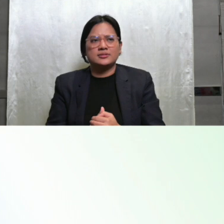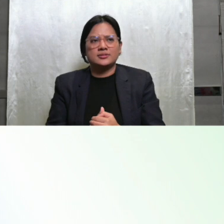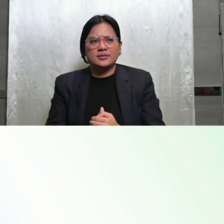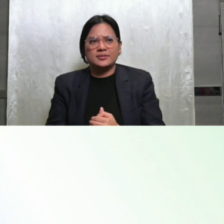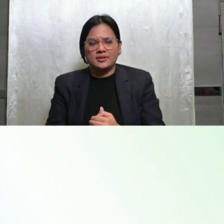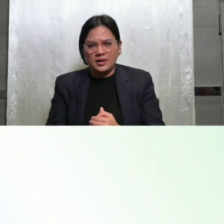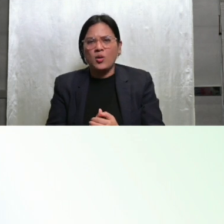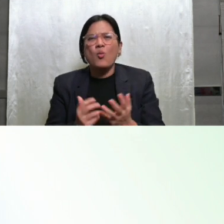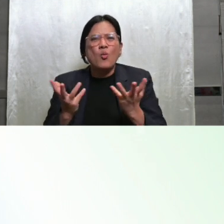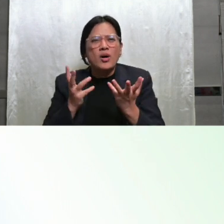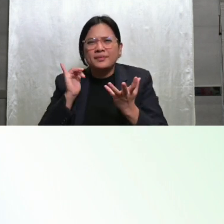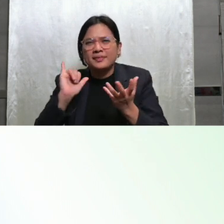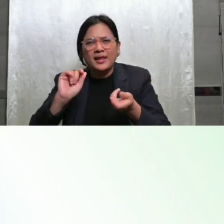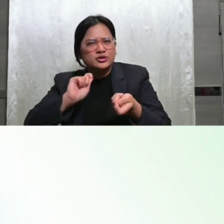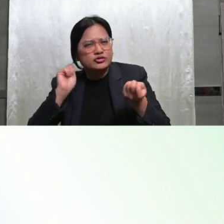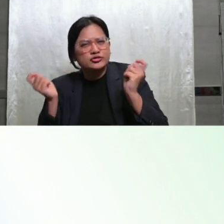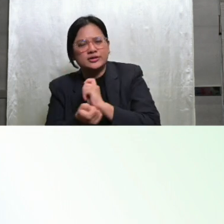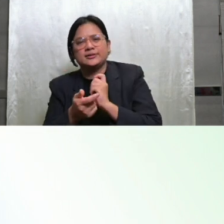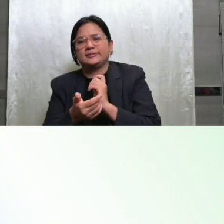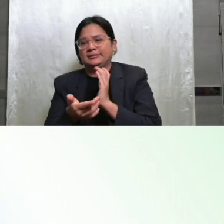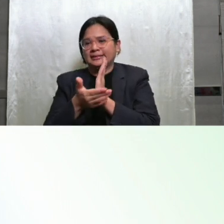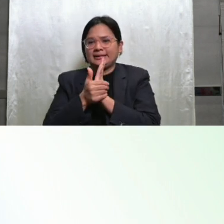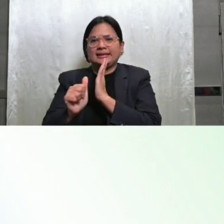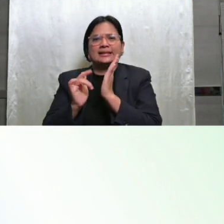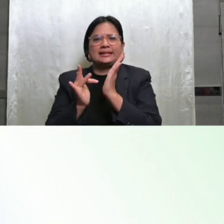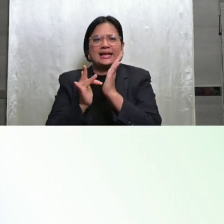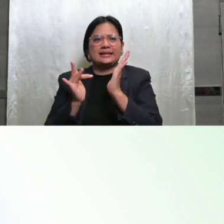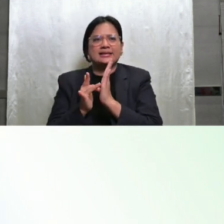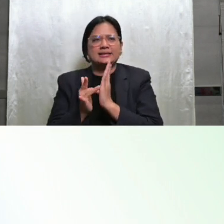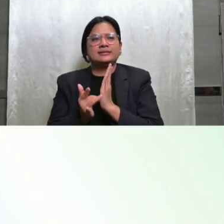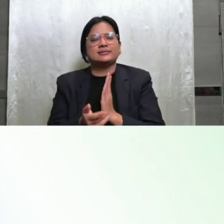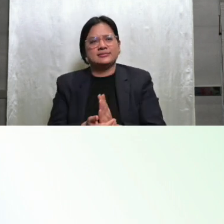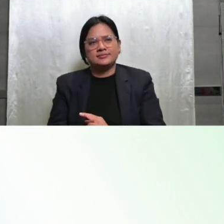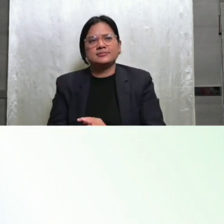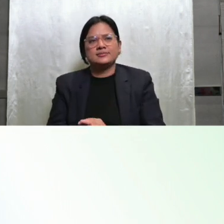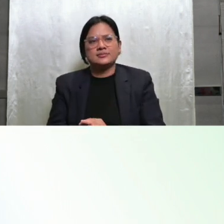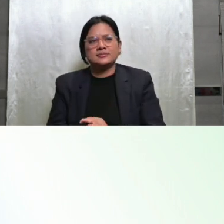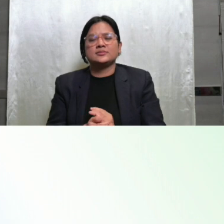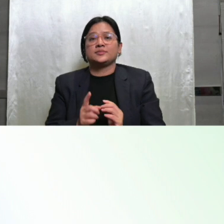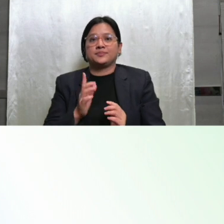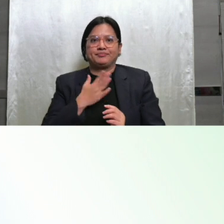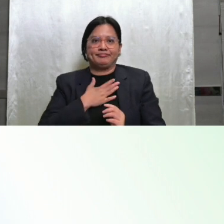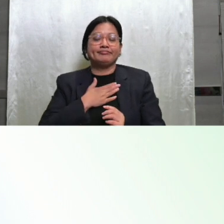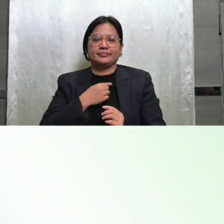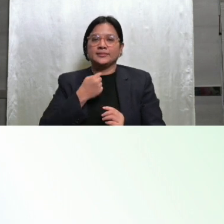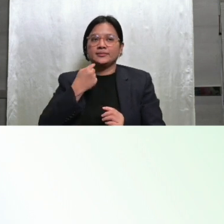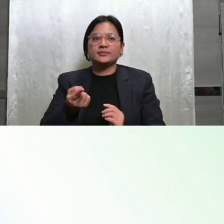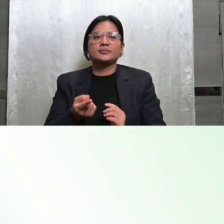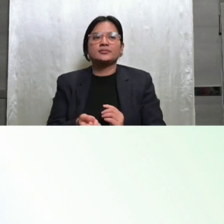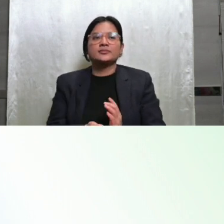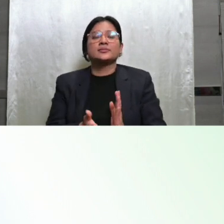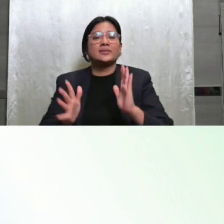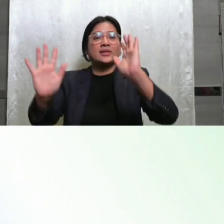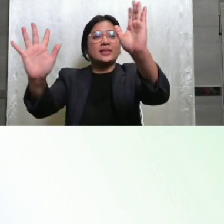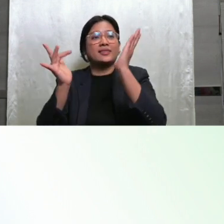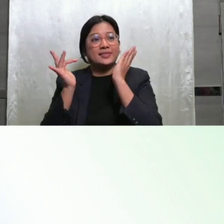of my talk, that is that technology democratizes the access to education. And this is